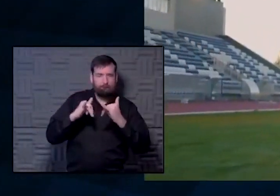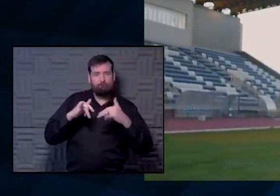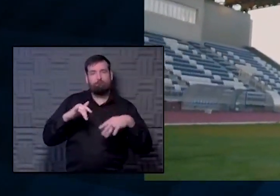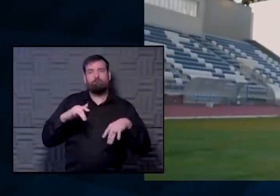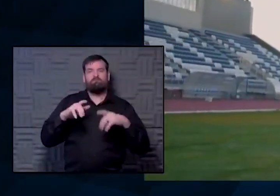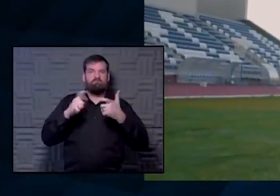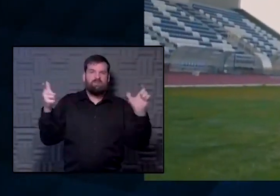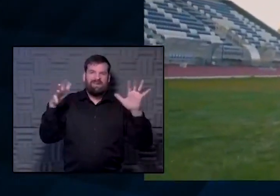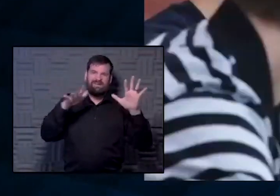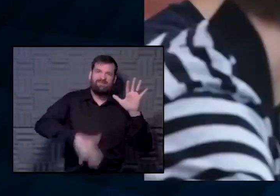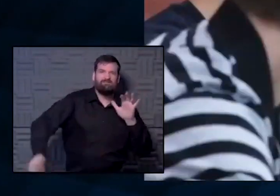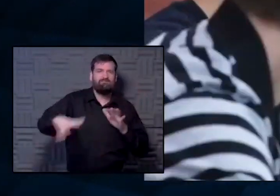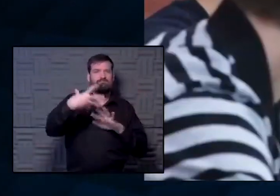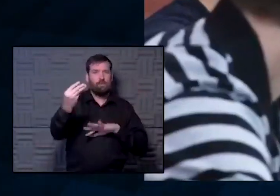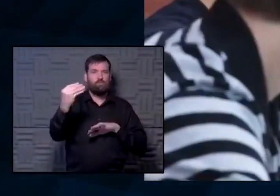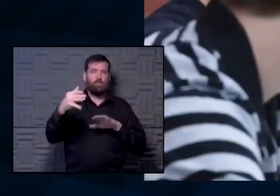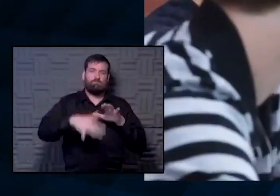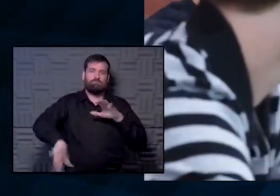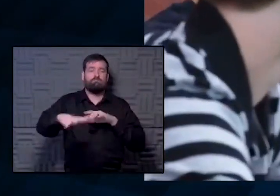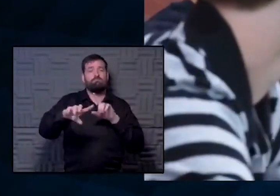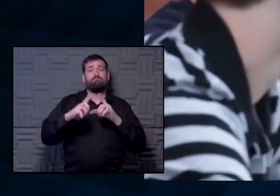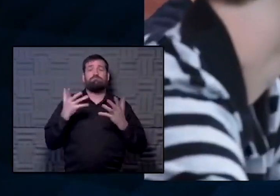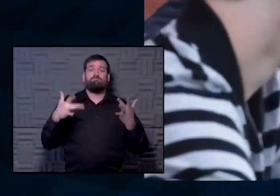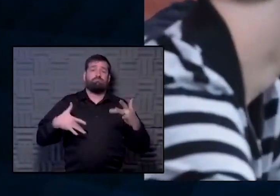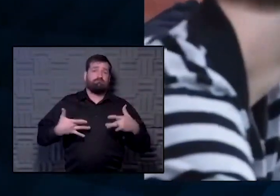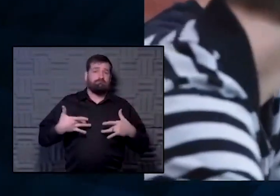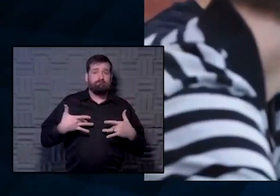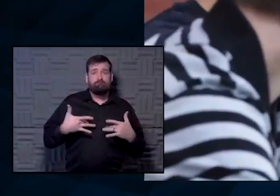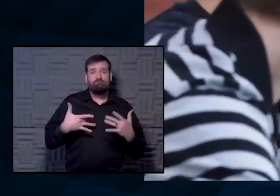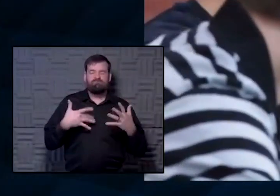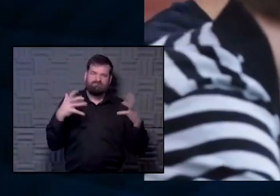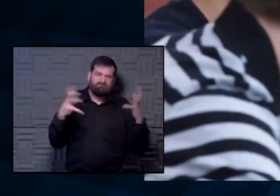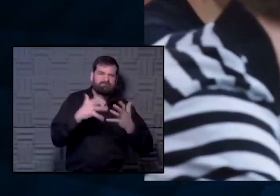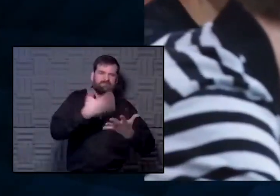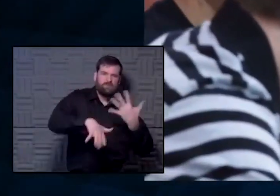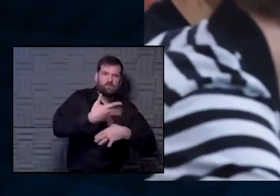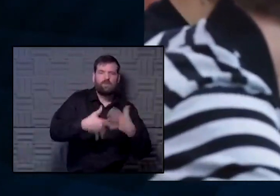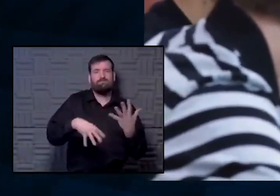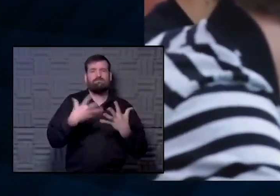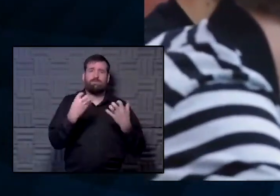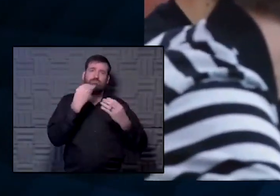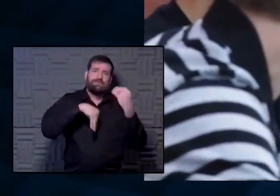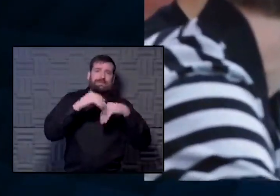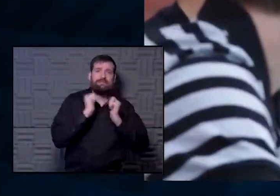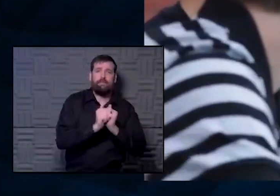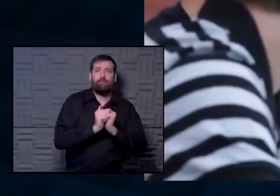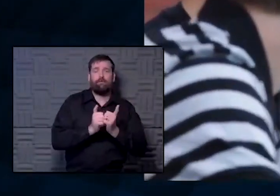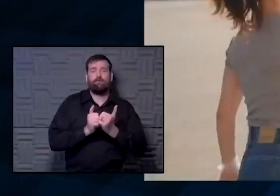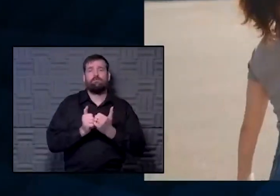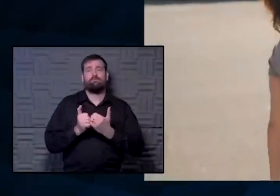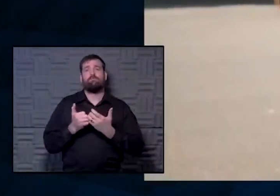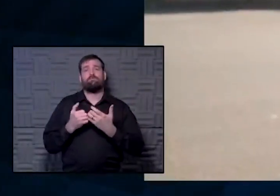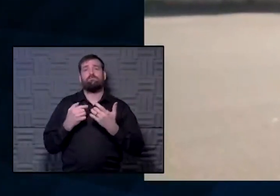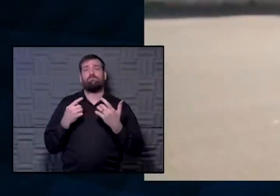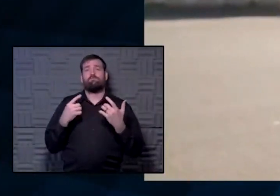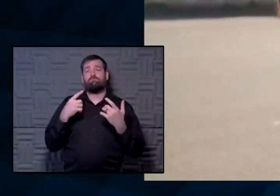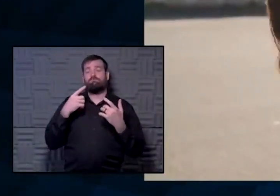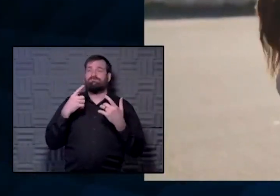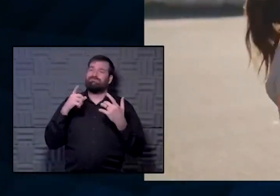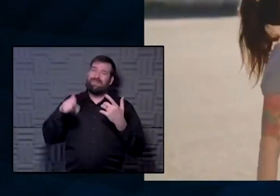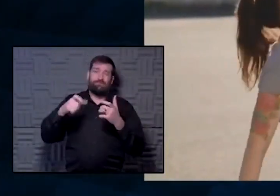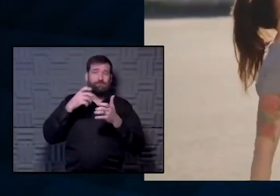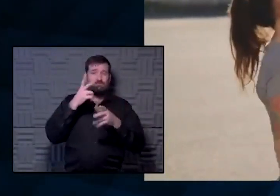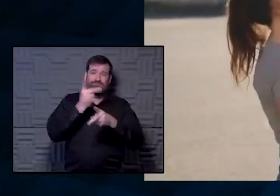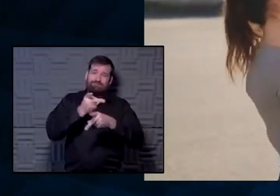big outdoor venue, but, they like to congregate. They like to socialize. They like to eat snacks together. And we're telling them, you just got to keep